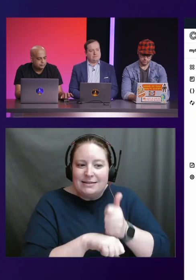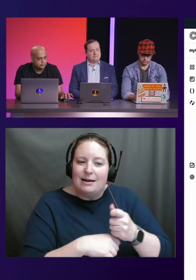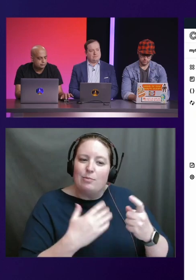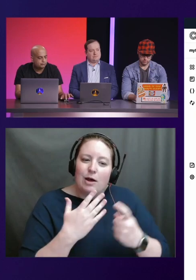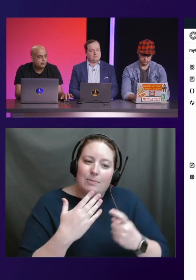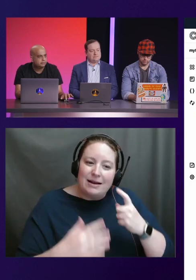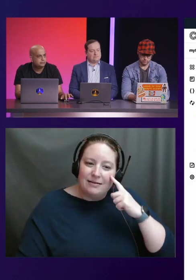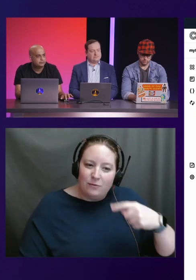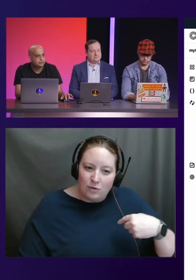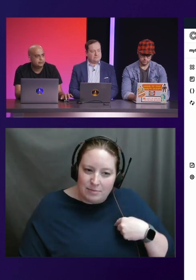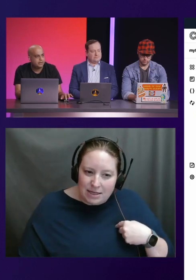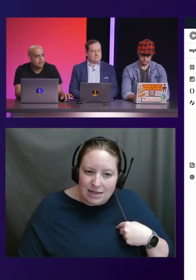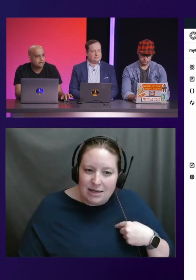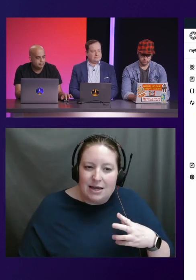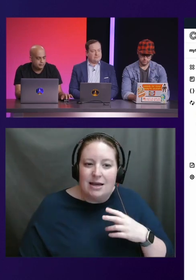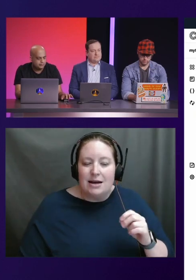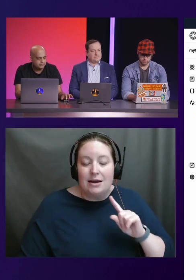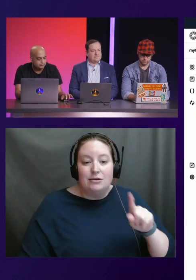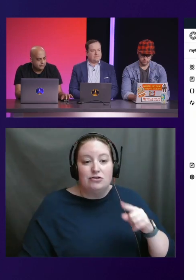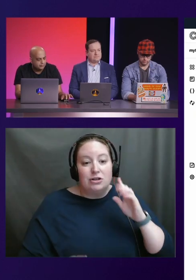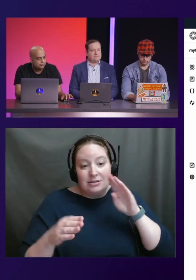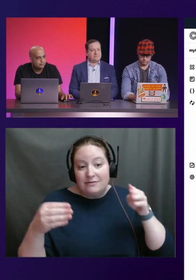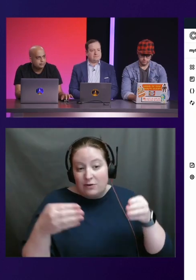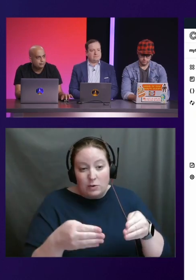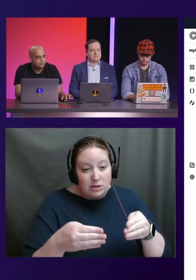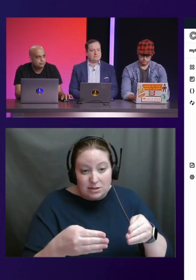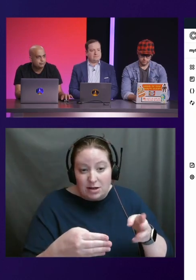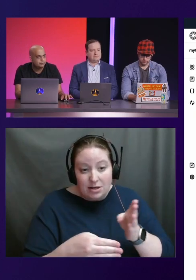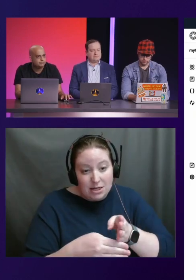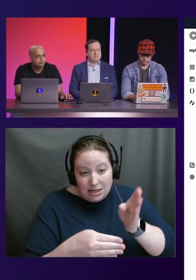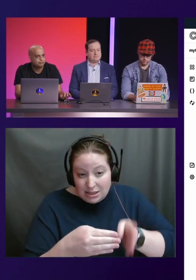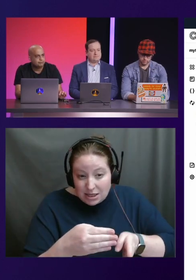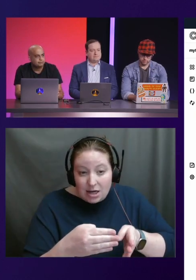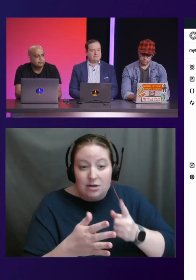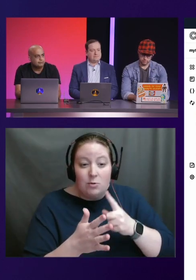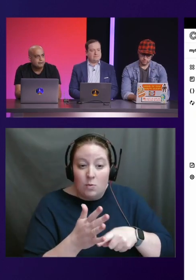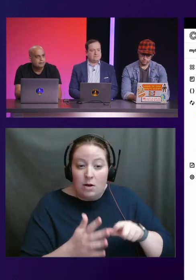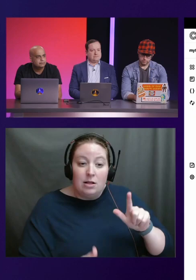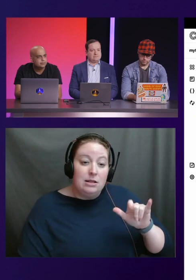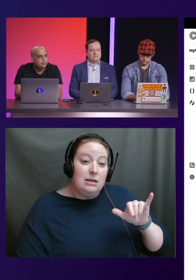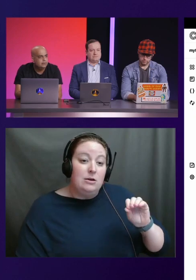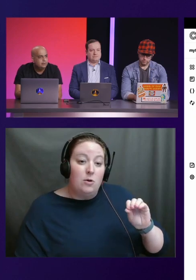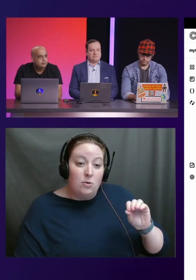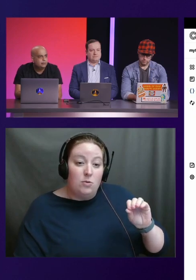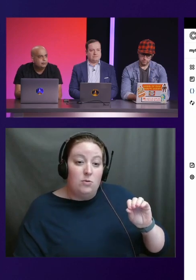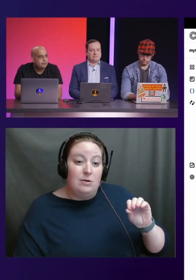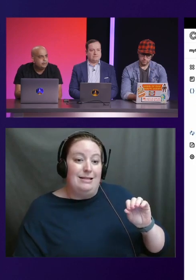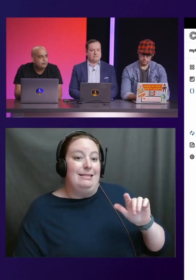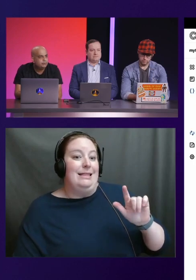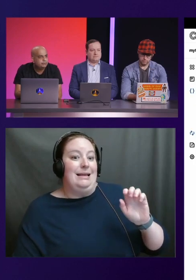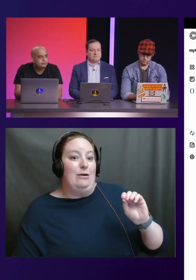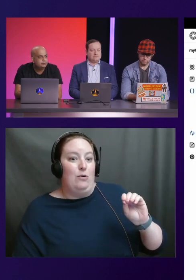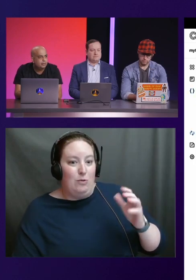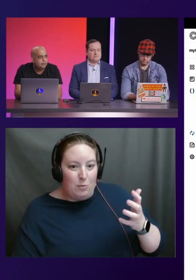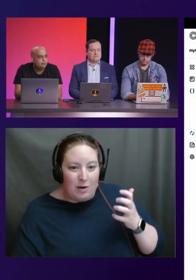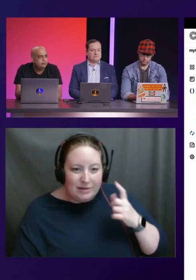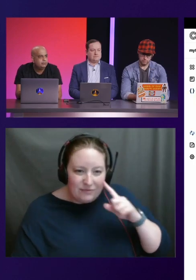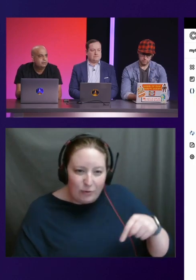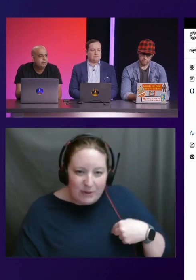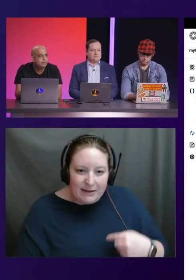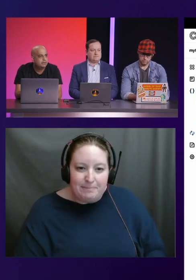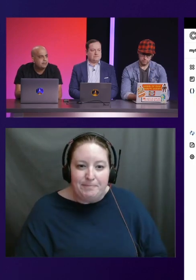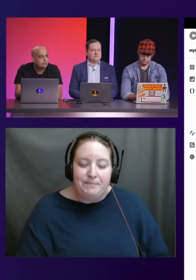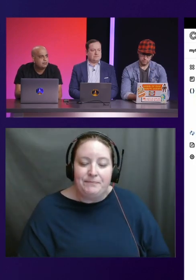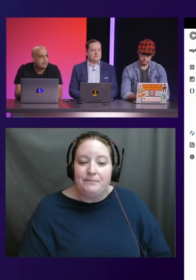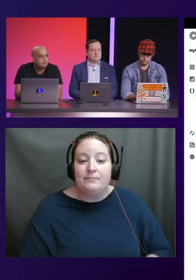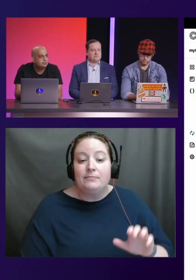and just concentrate on getting done what Leo wants me to do. So going to quickly go over to code,